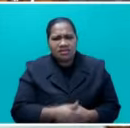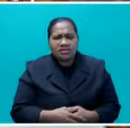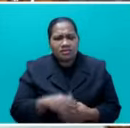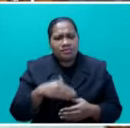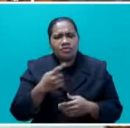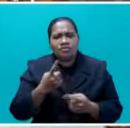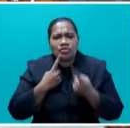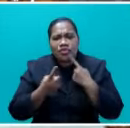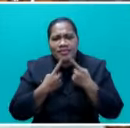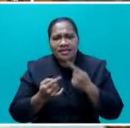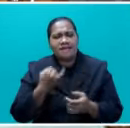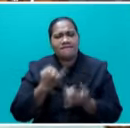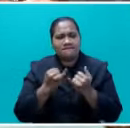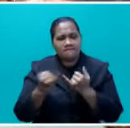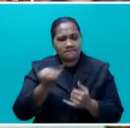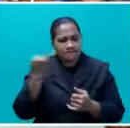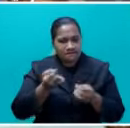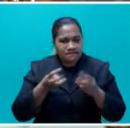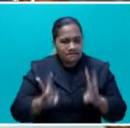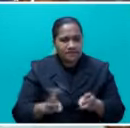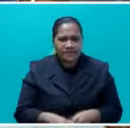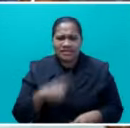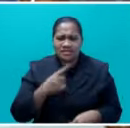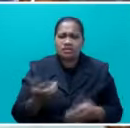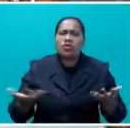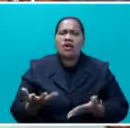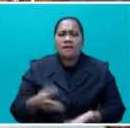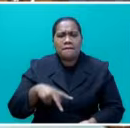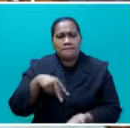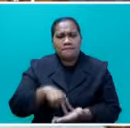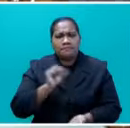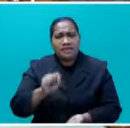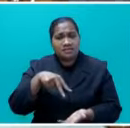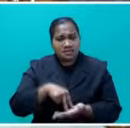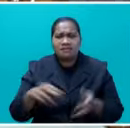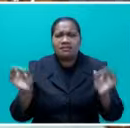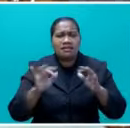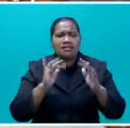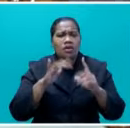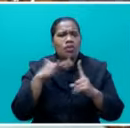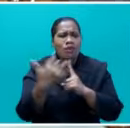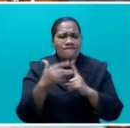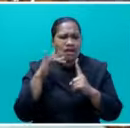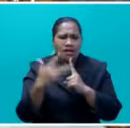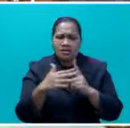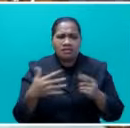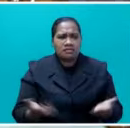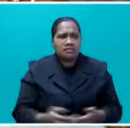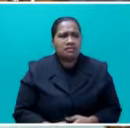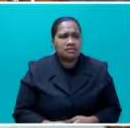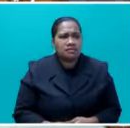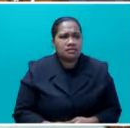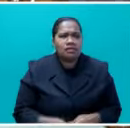manner. She said, oh, where are the bus stand? There's no Wi-Fi at Suva bus stand. I will read out a list. We